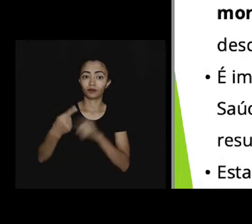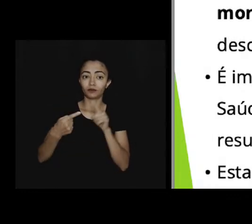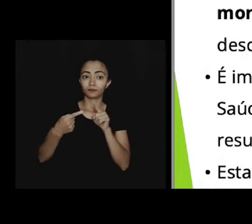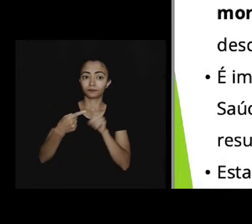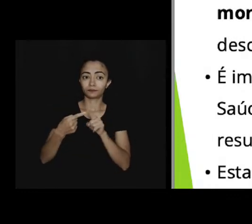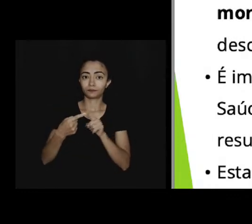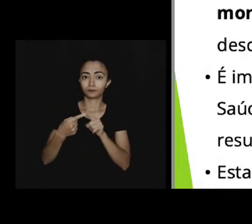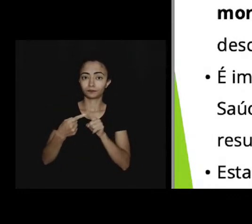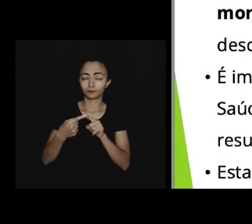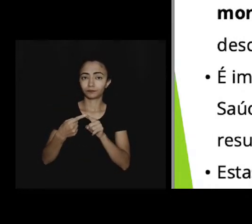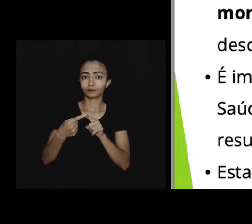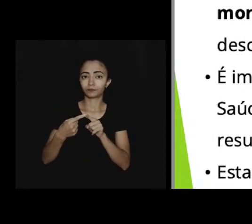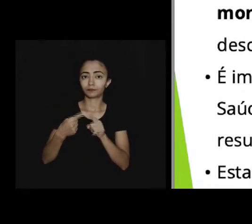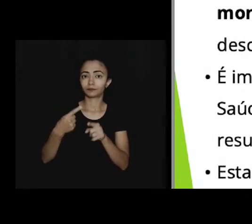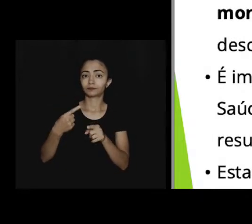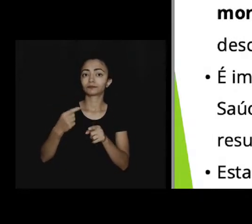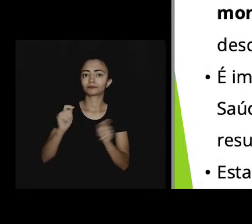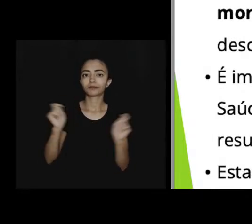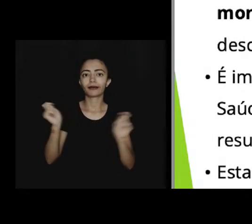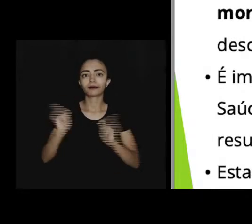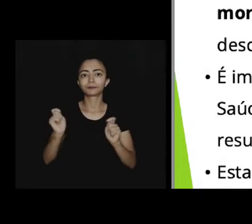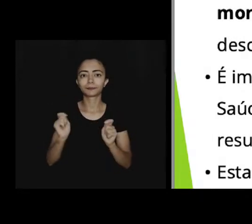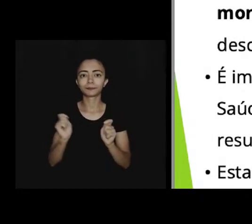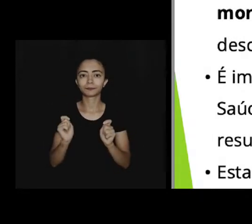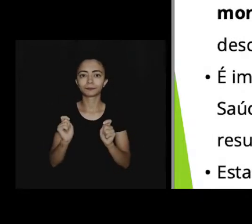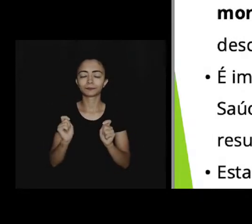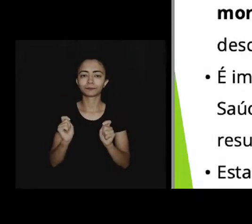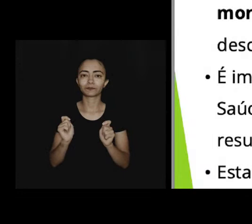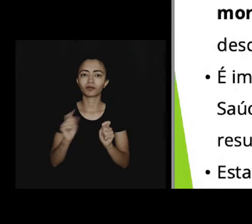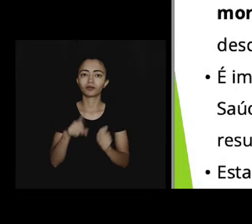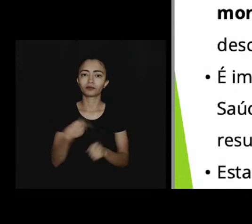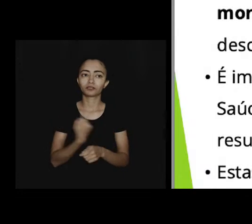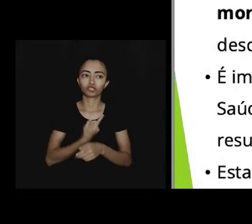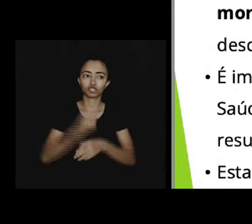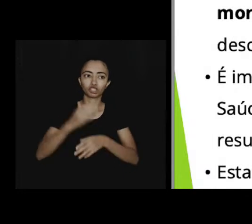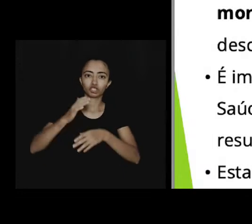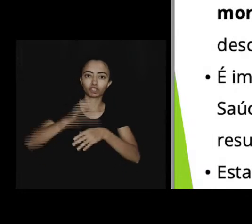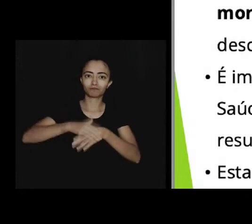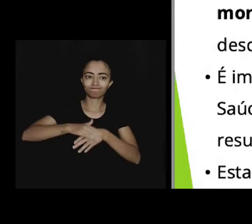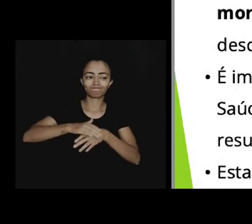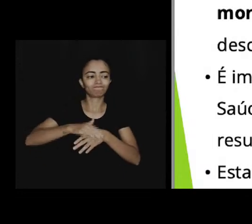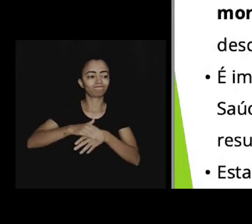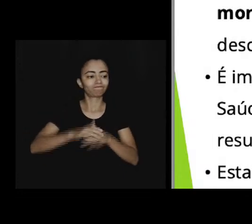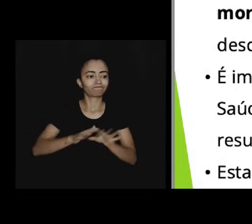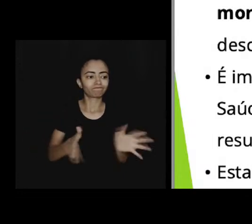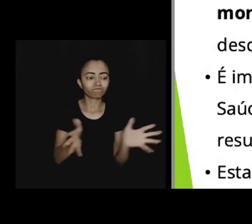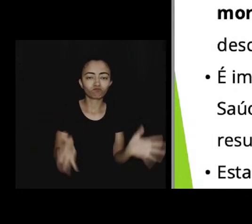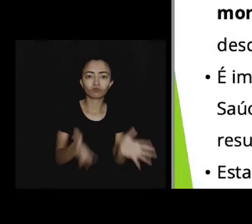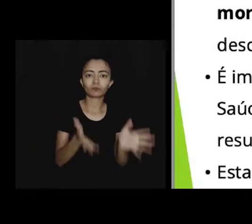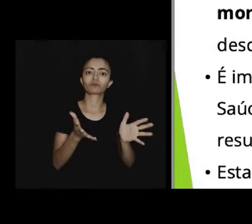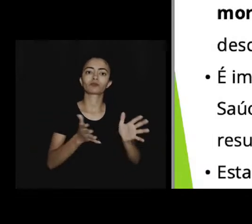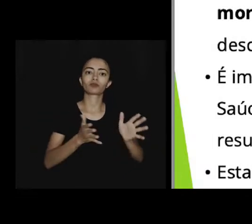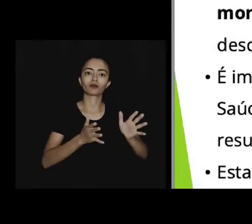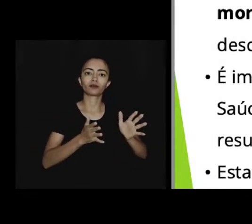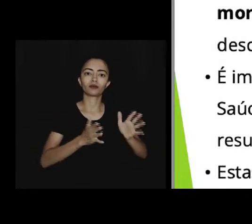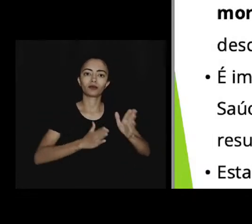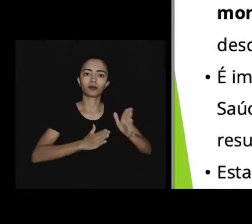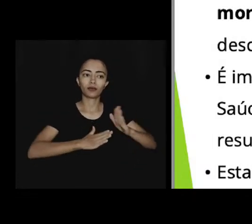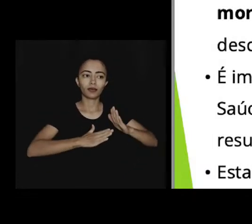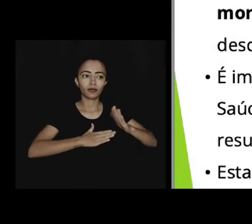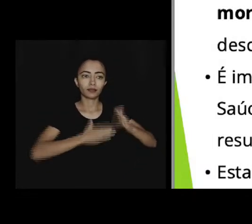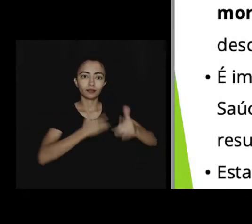And the first conclusion is that it is possible and it is feasible to